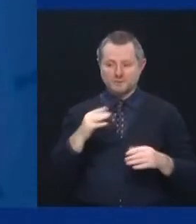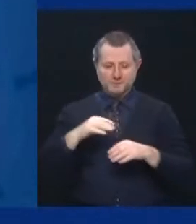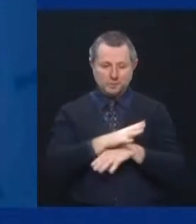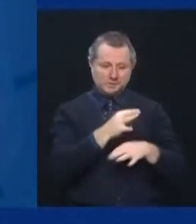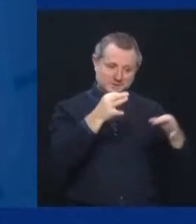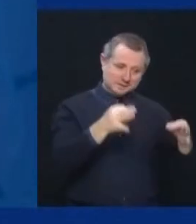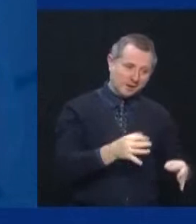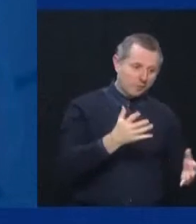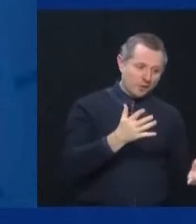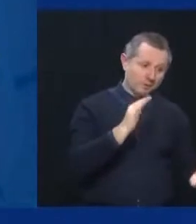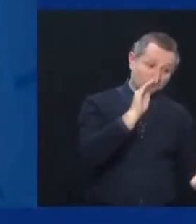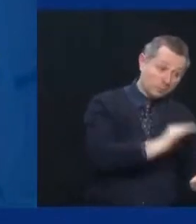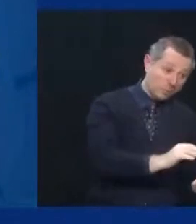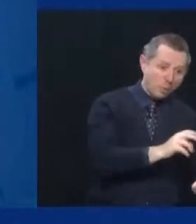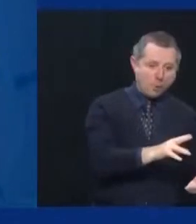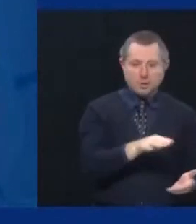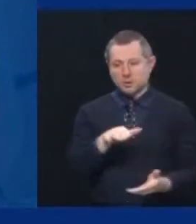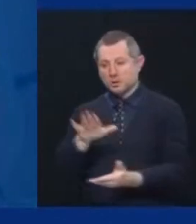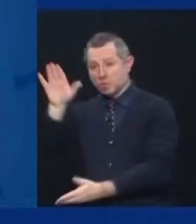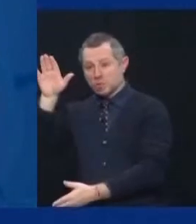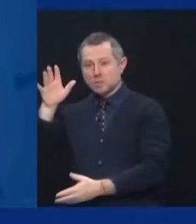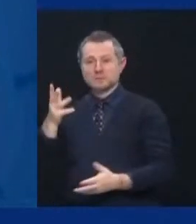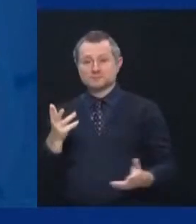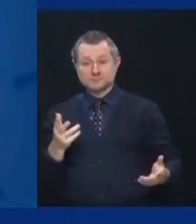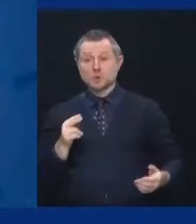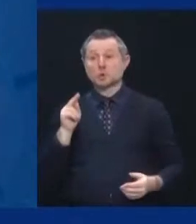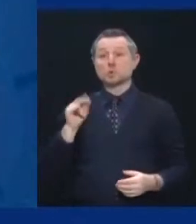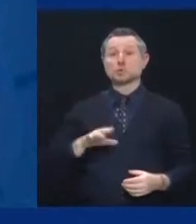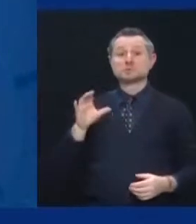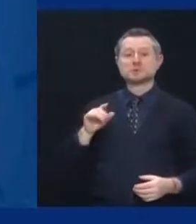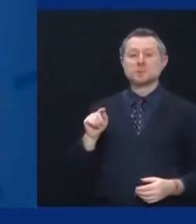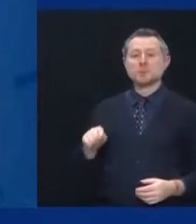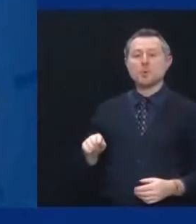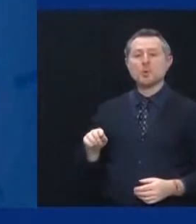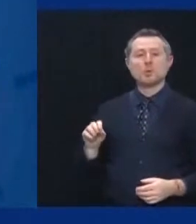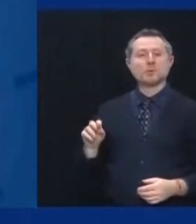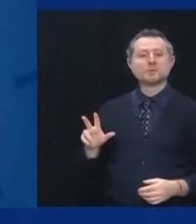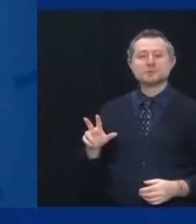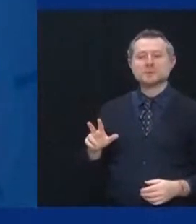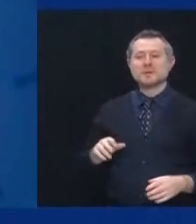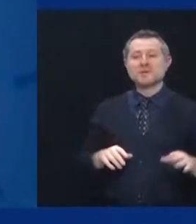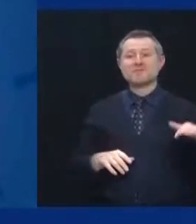City 0.03 and Finger Lakes 0.08? They're acting